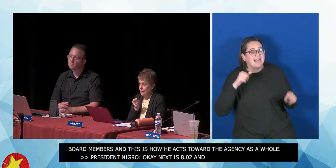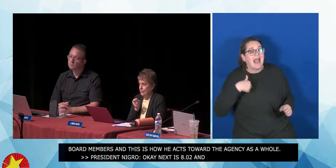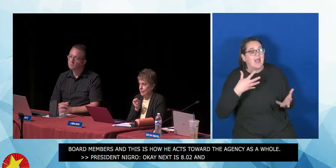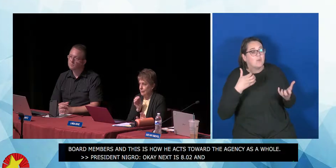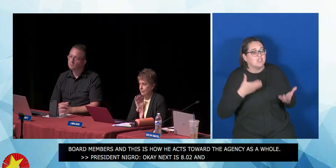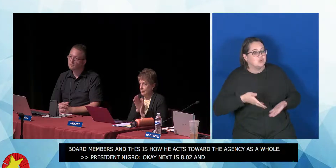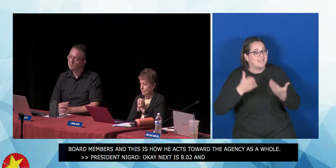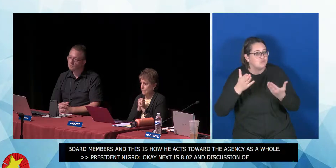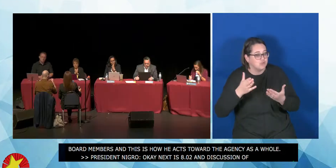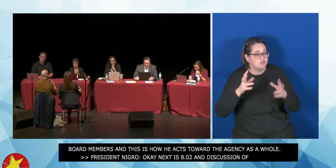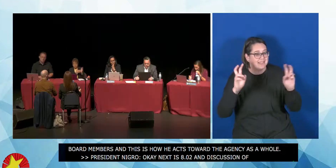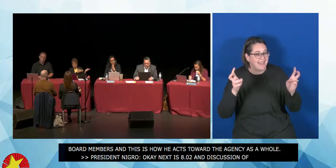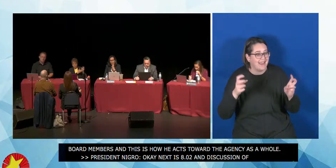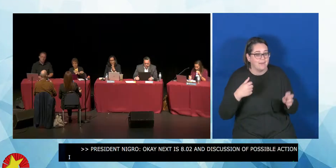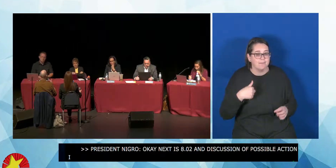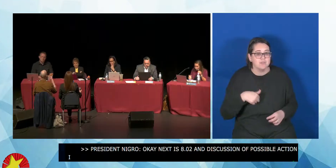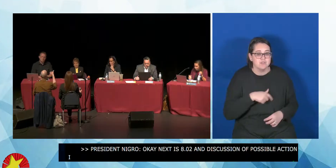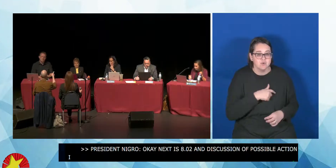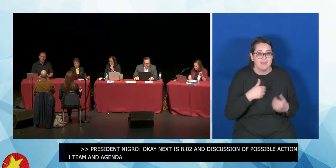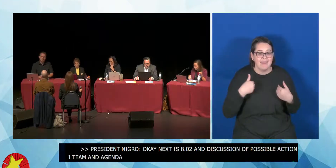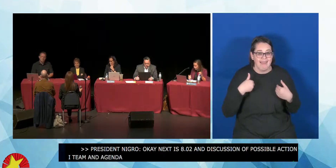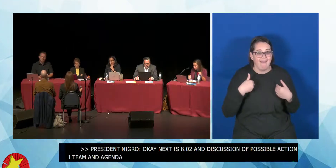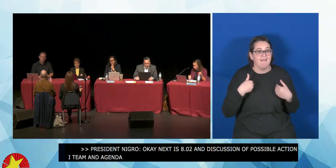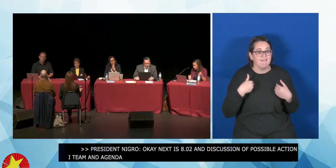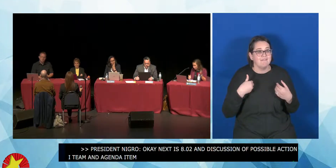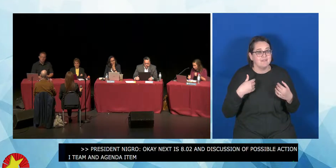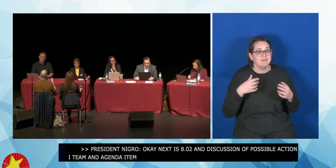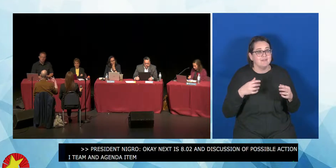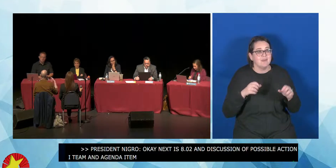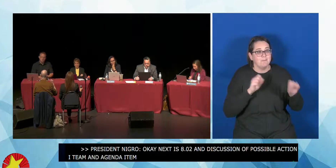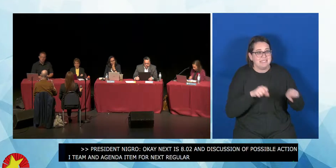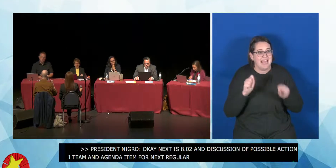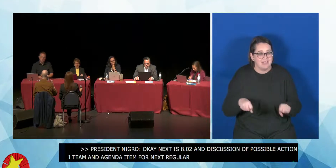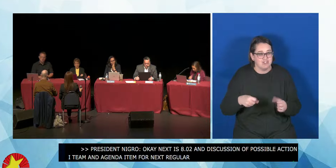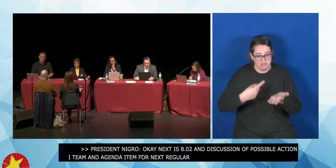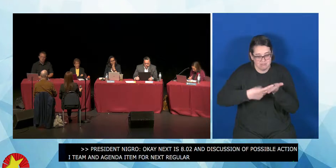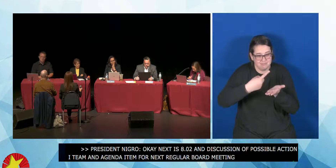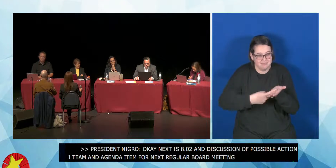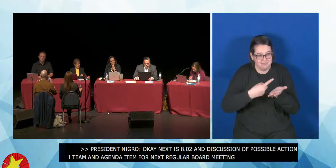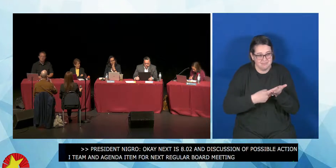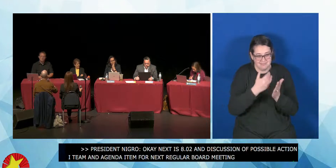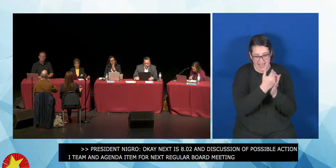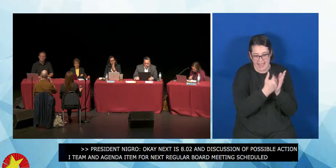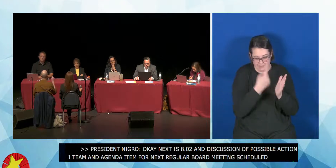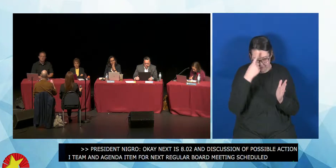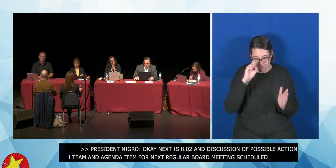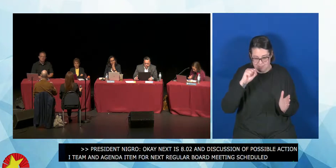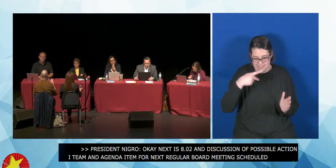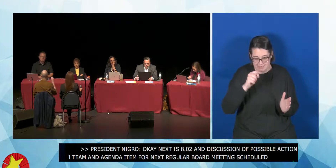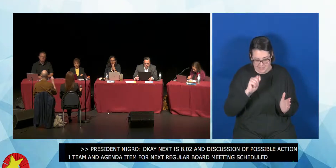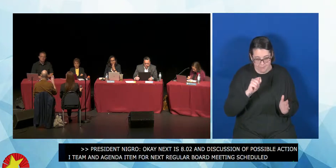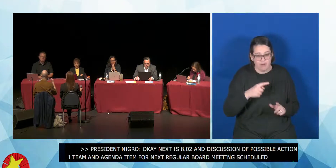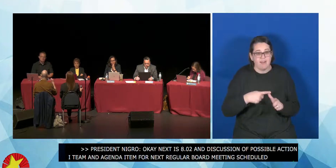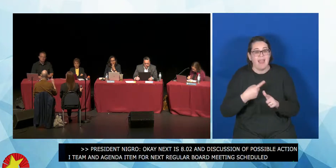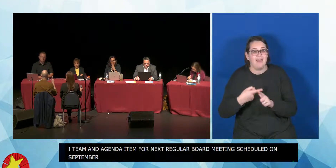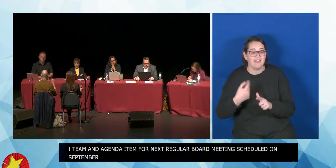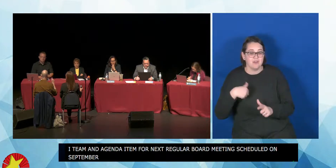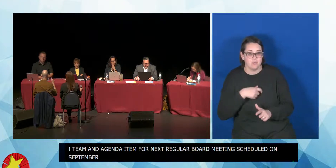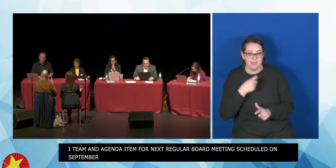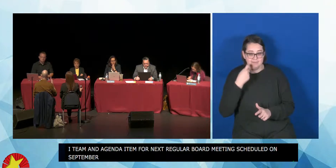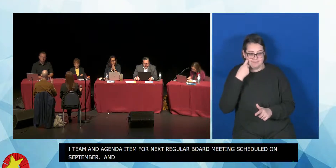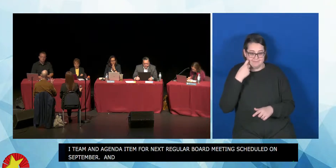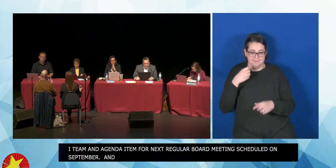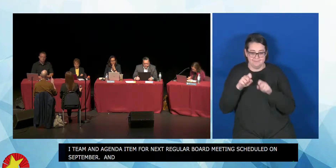potential agenda items for September. And then in Tucson, it looks like October 20th, we did a doodle poll before the